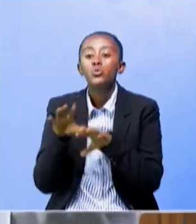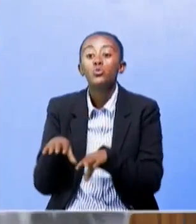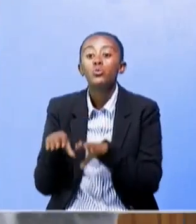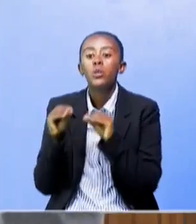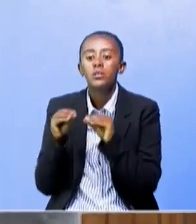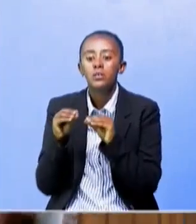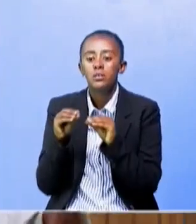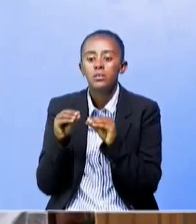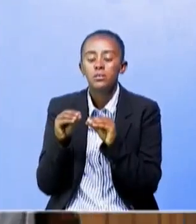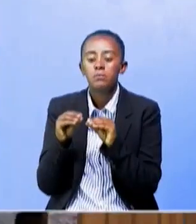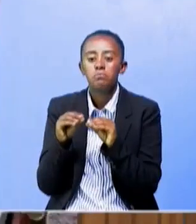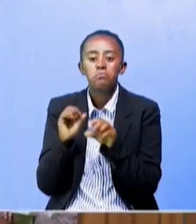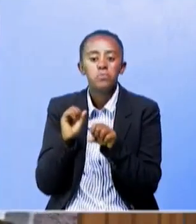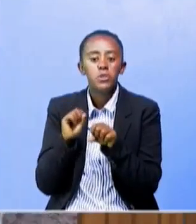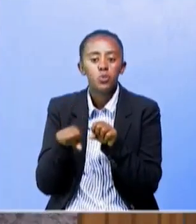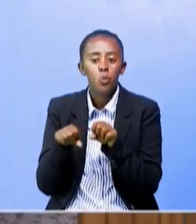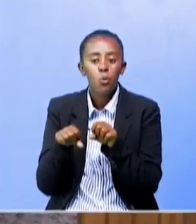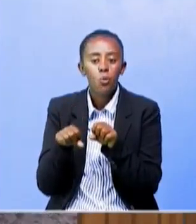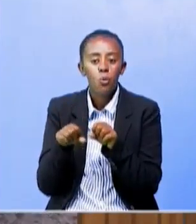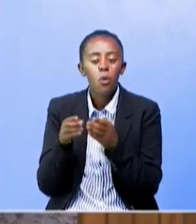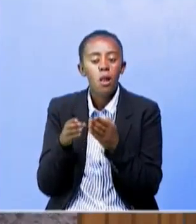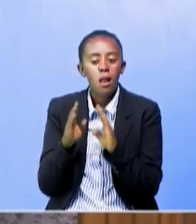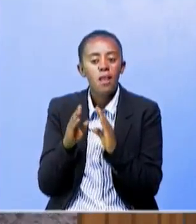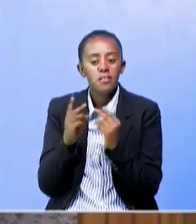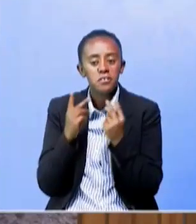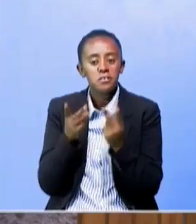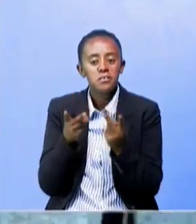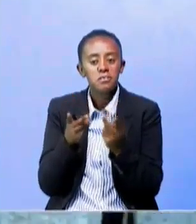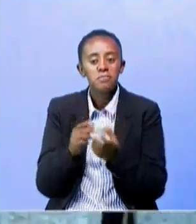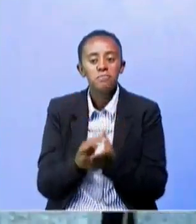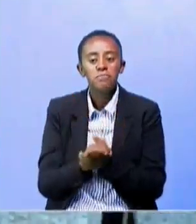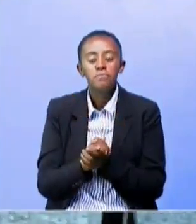students. So let's go.